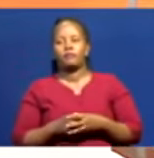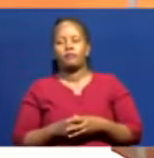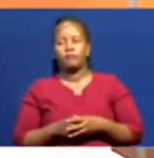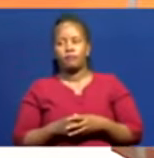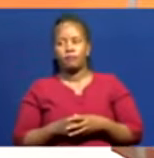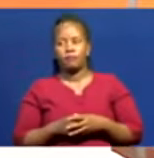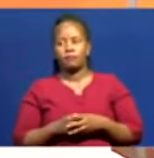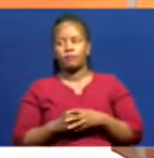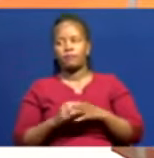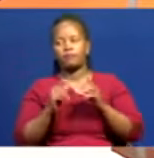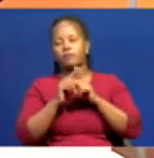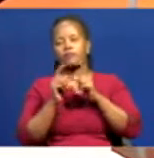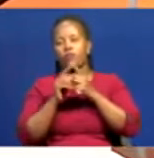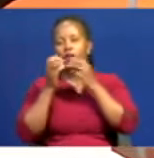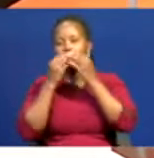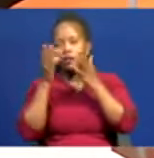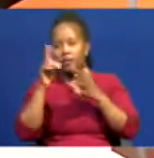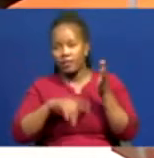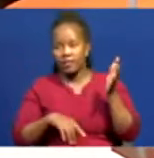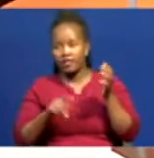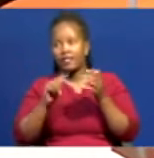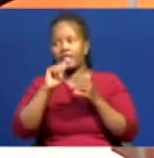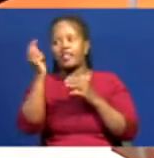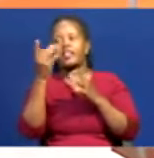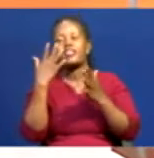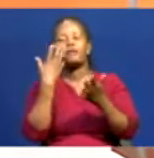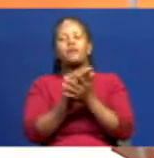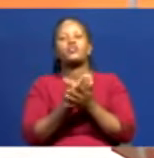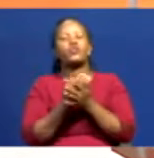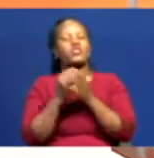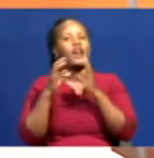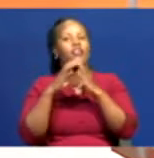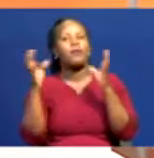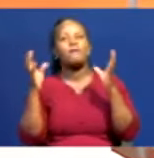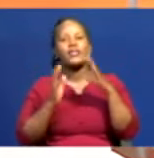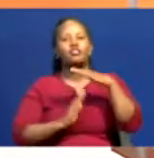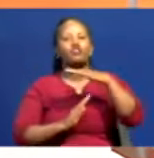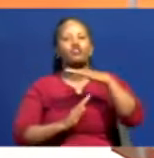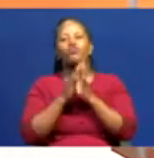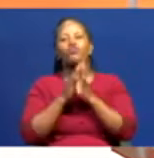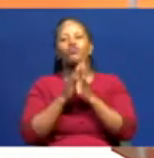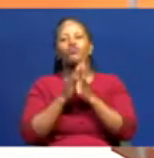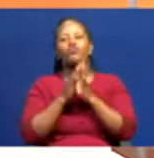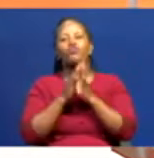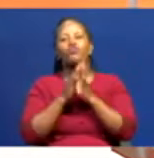And just an update is that Kenya Prisons are the men's champions after winning